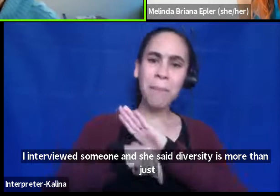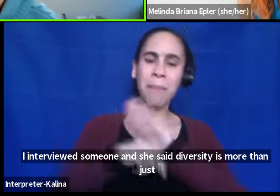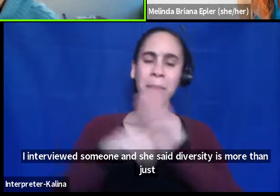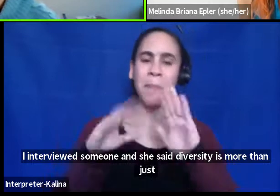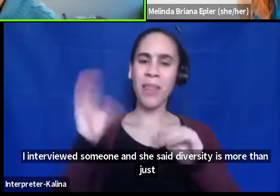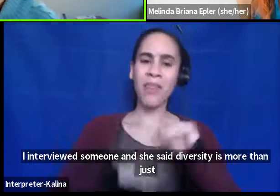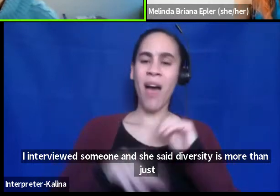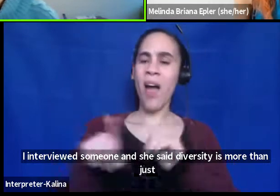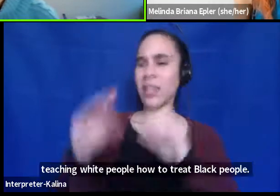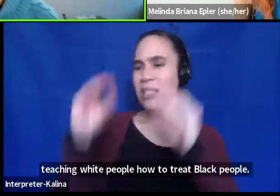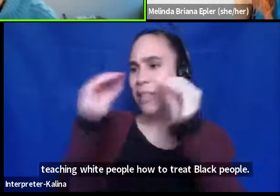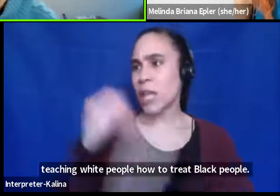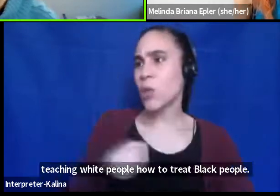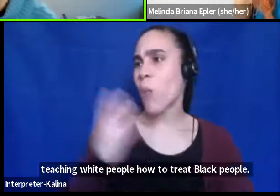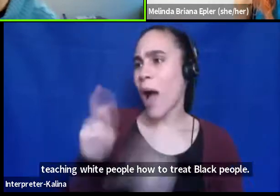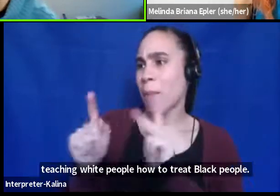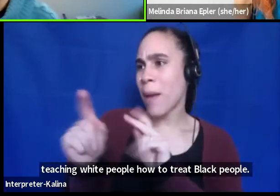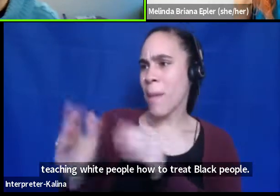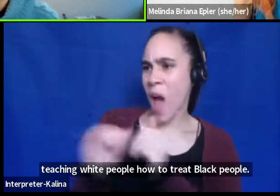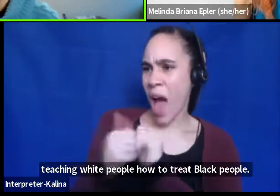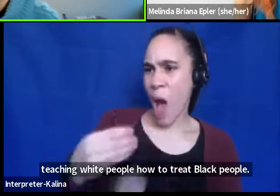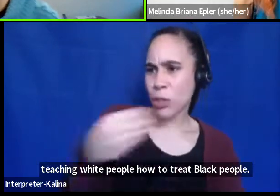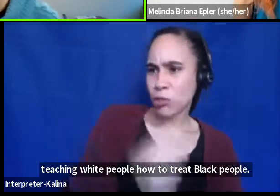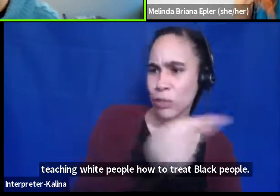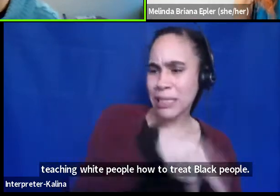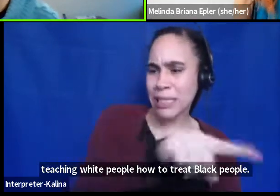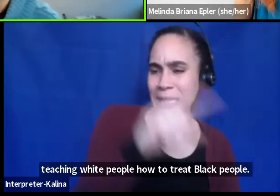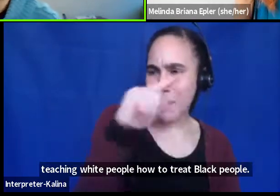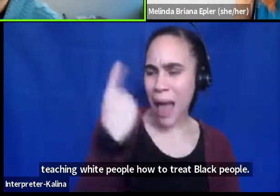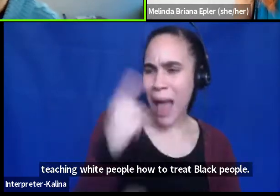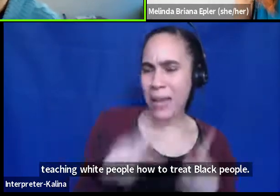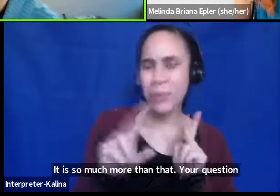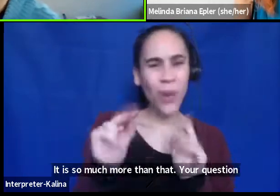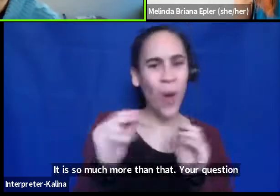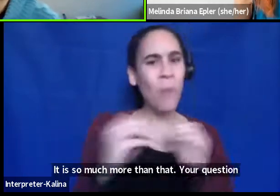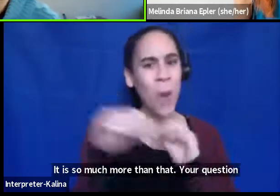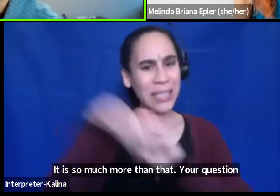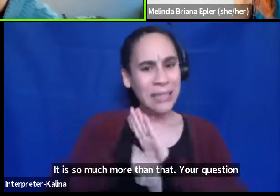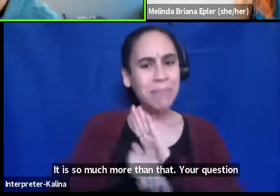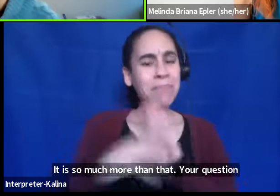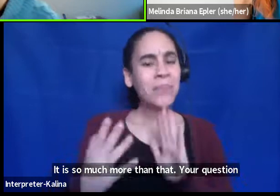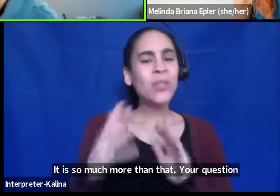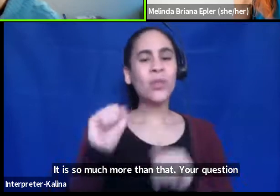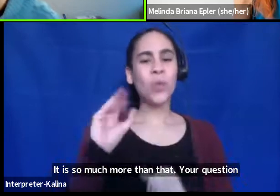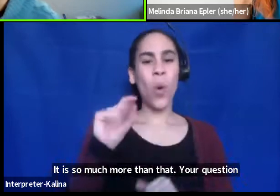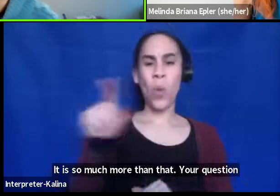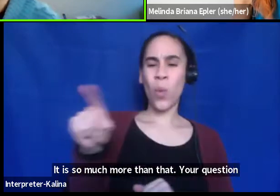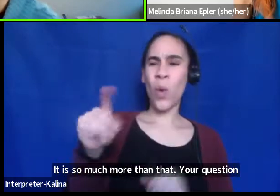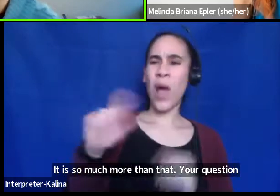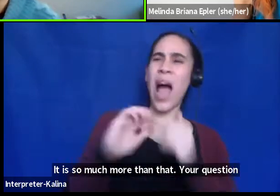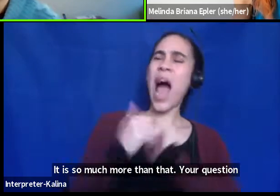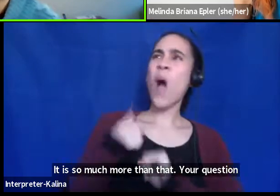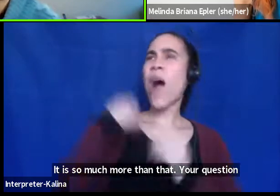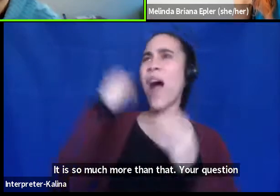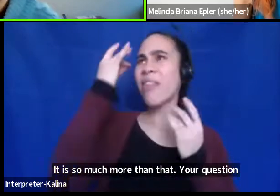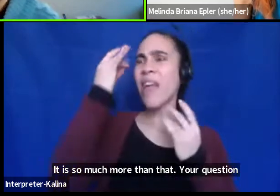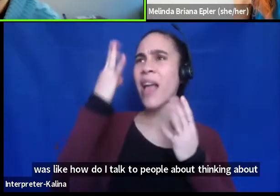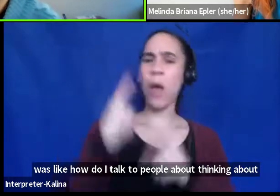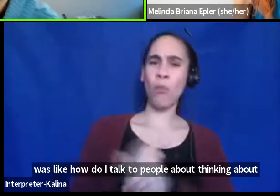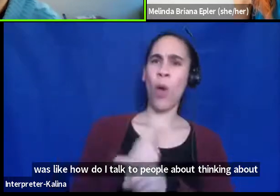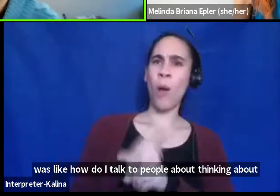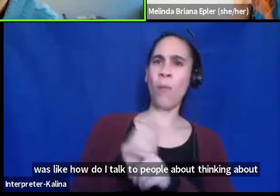so your question was like, how do I talk to people about thinking about corporate culture and about